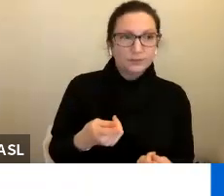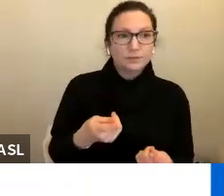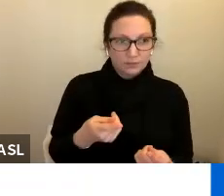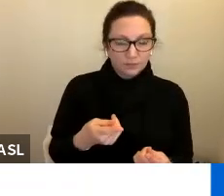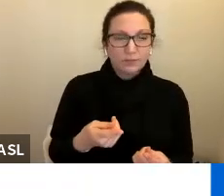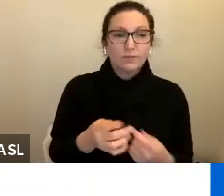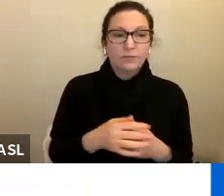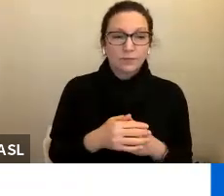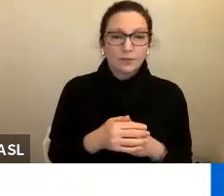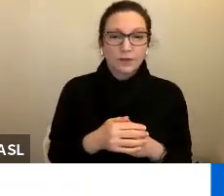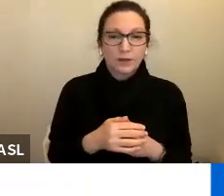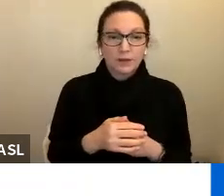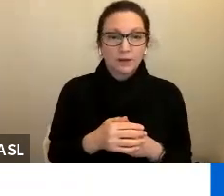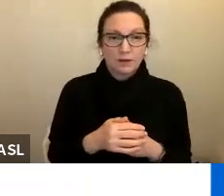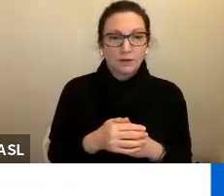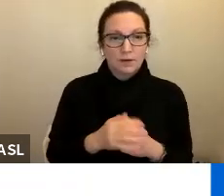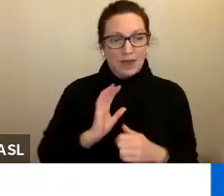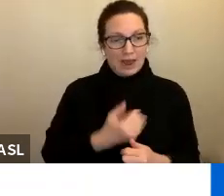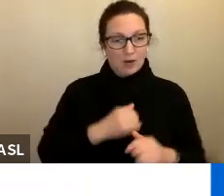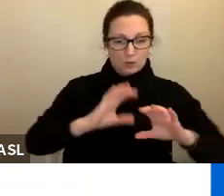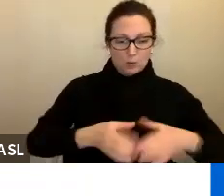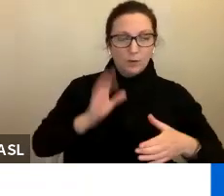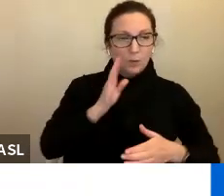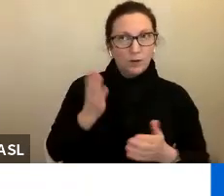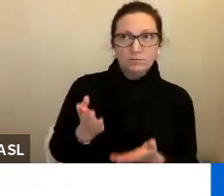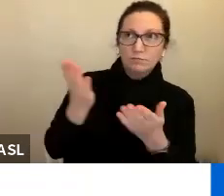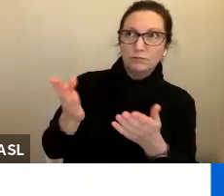task force is to make a recommendation on the long-term policy.